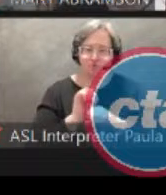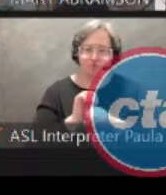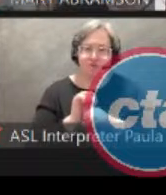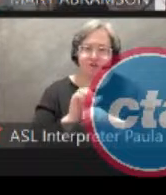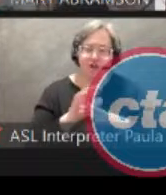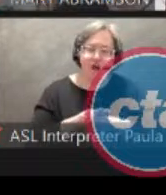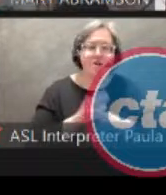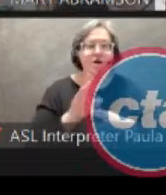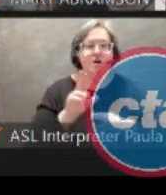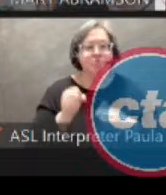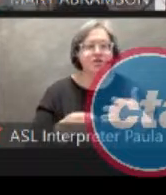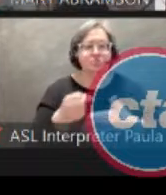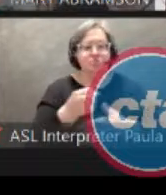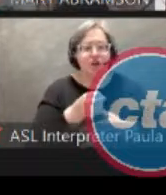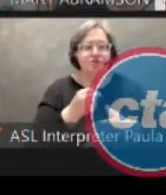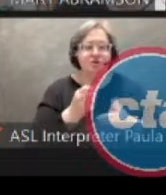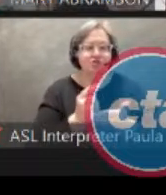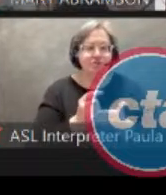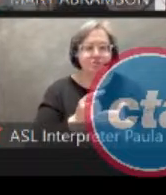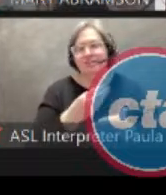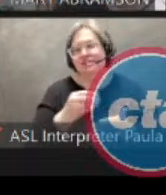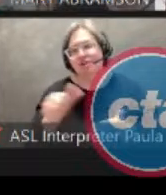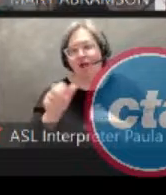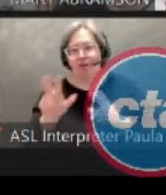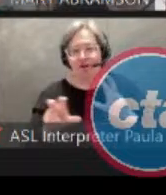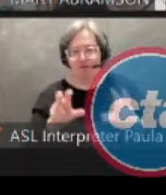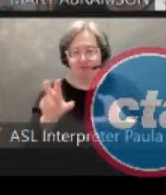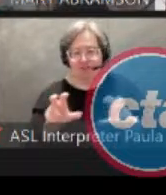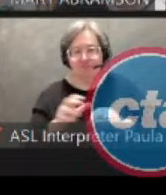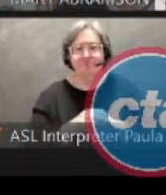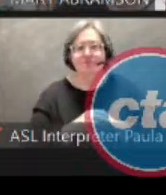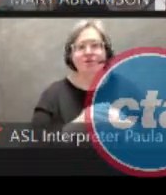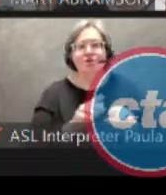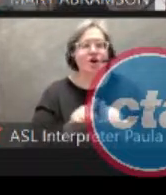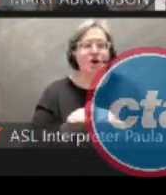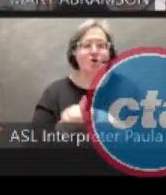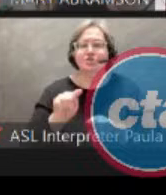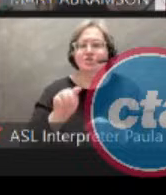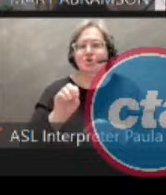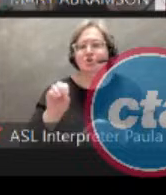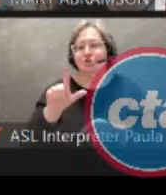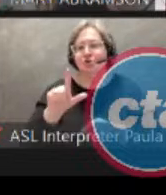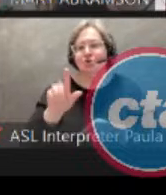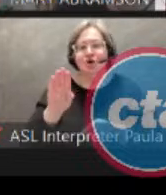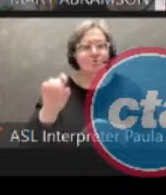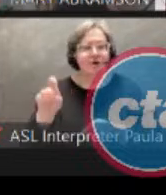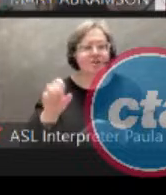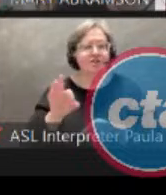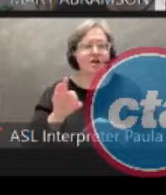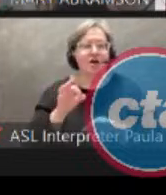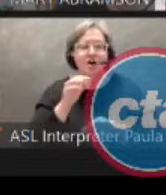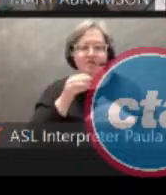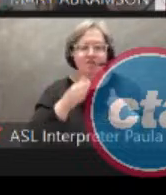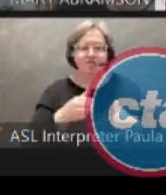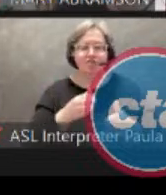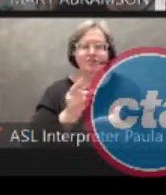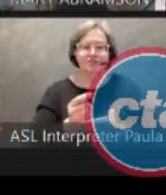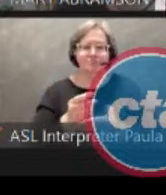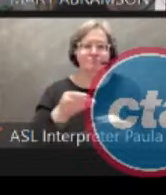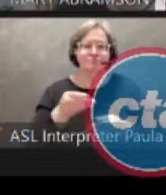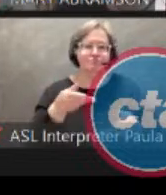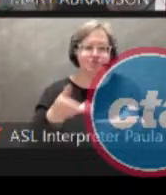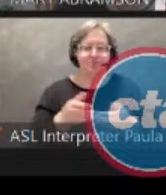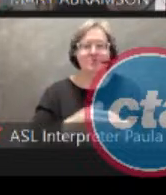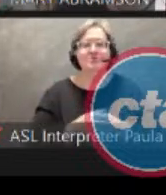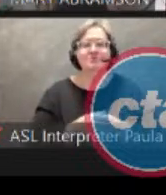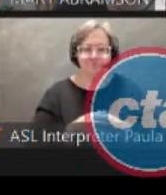other areas or other investments. And then there's also the toolbox of street treatments, which I'll talk about in a second. So just really